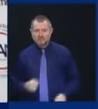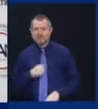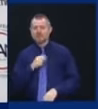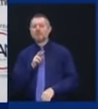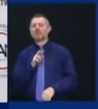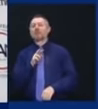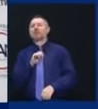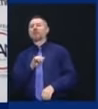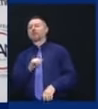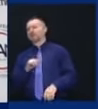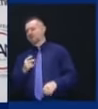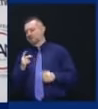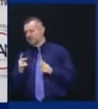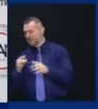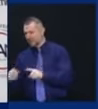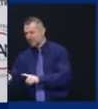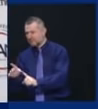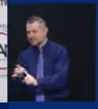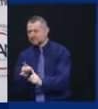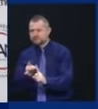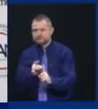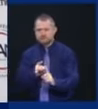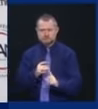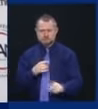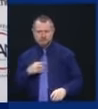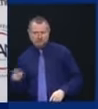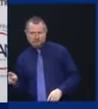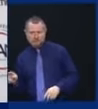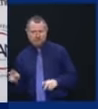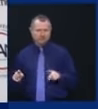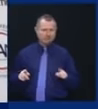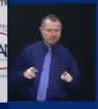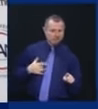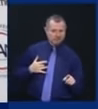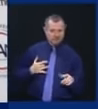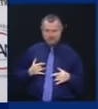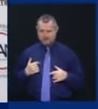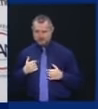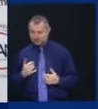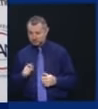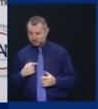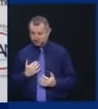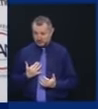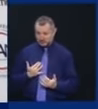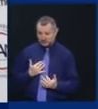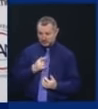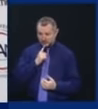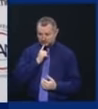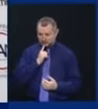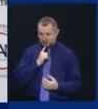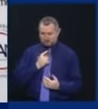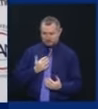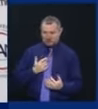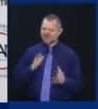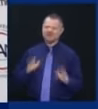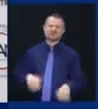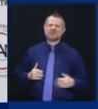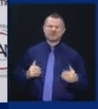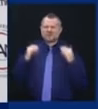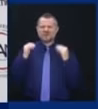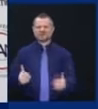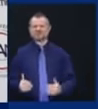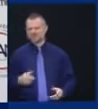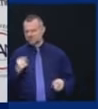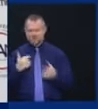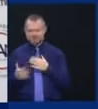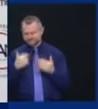being afflicted, we don't have the luxury of waiting. We must do all we can as we can on